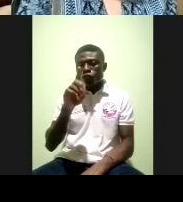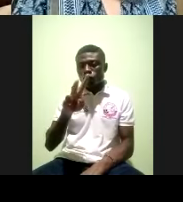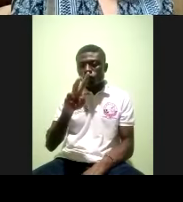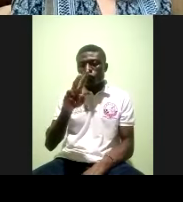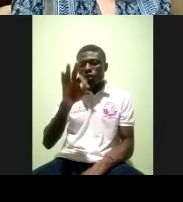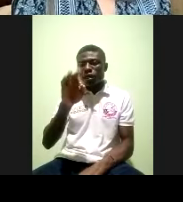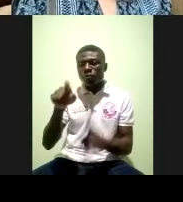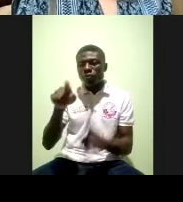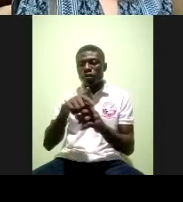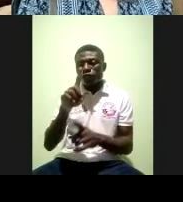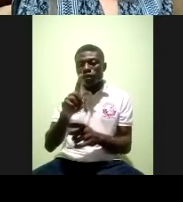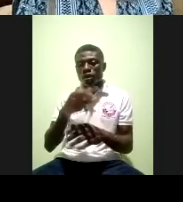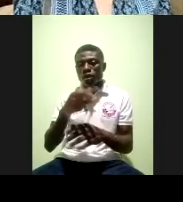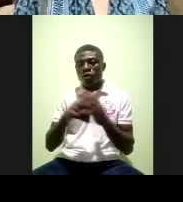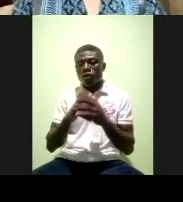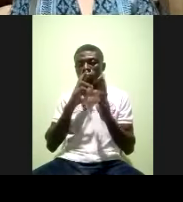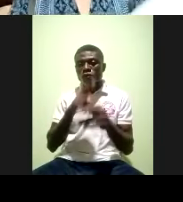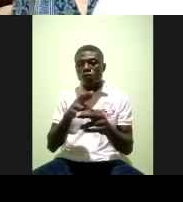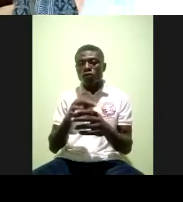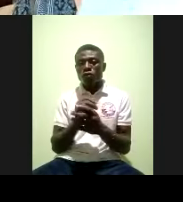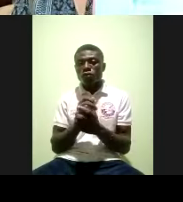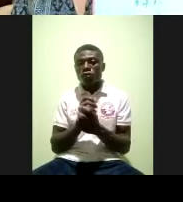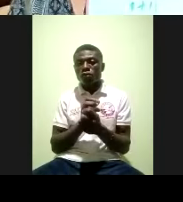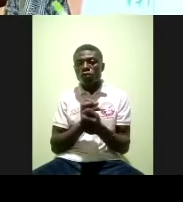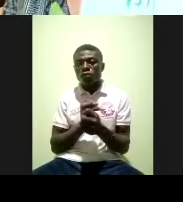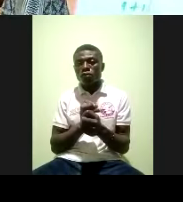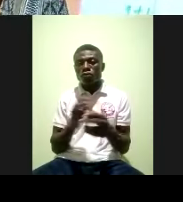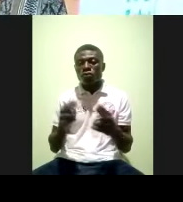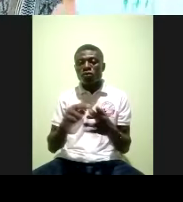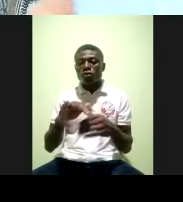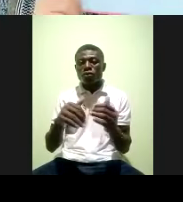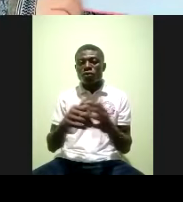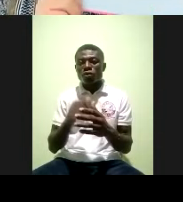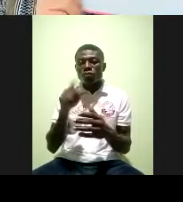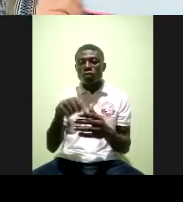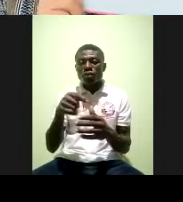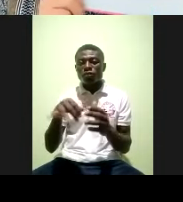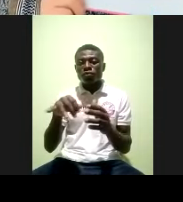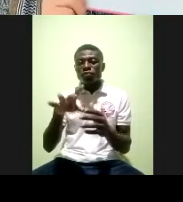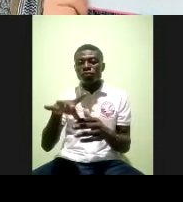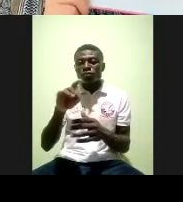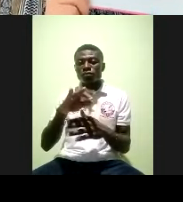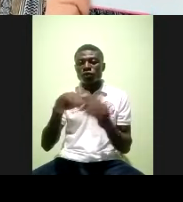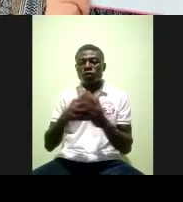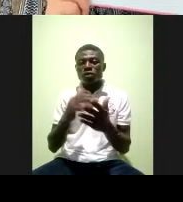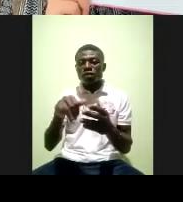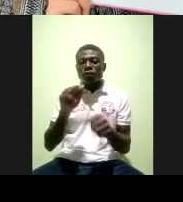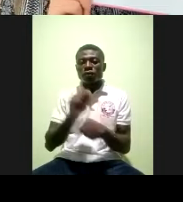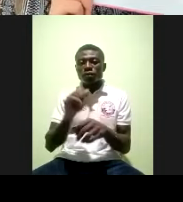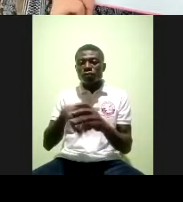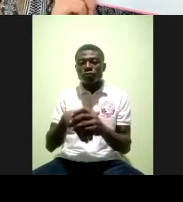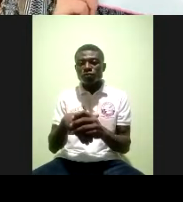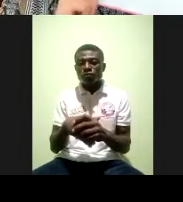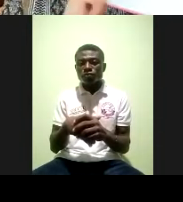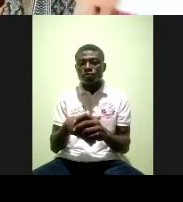the common answer to this? This is all 10. So they will find it difficult to get